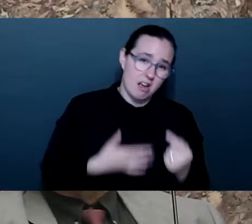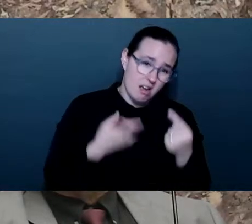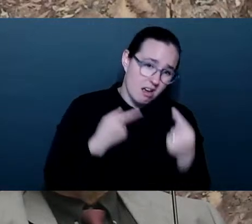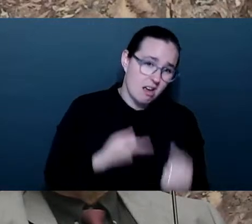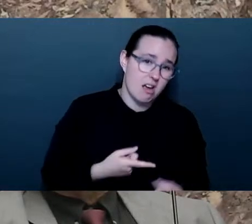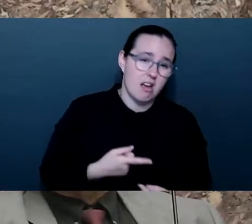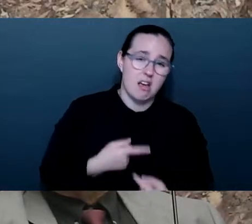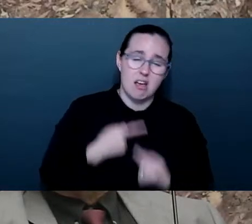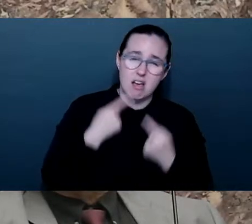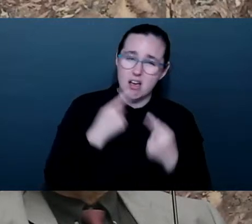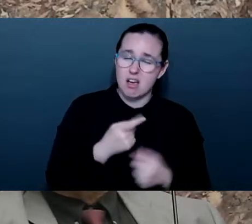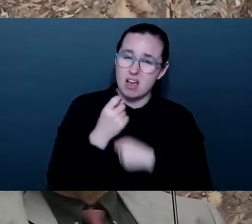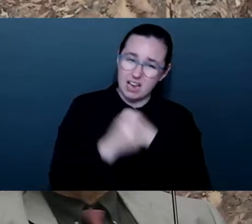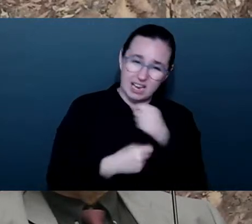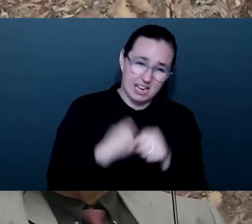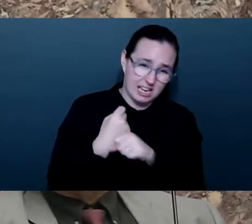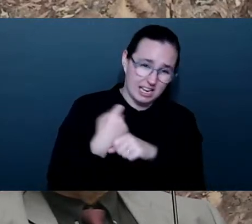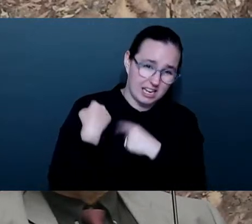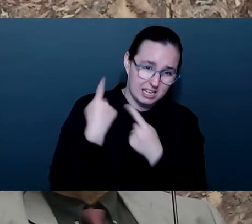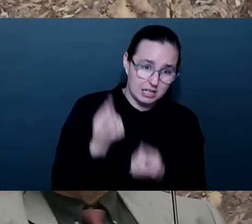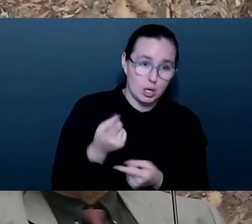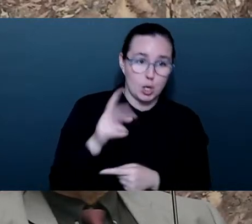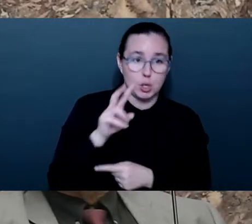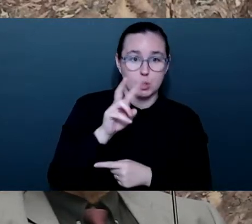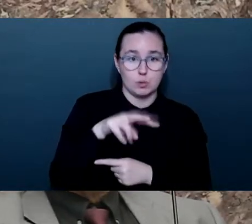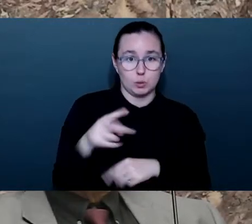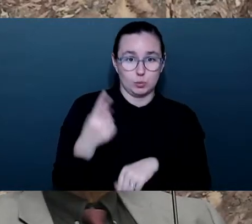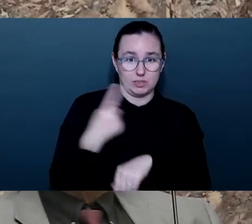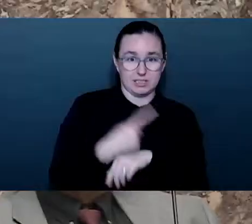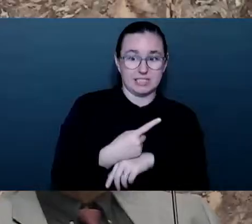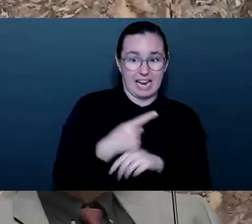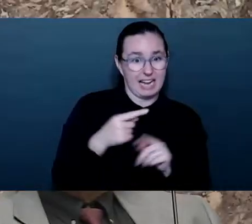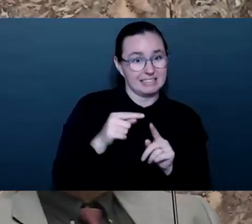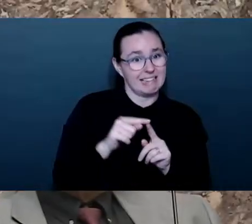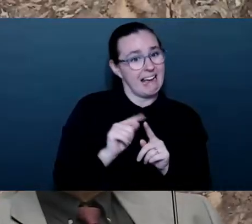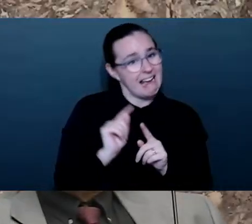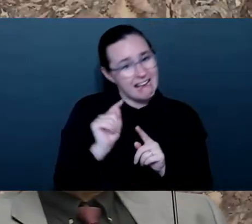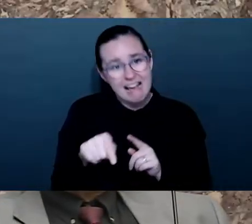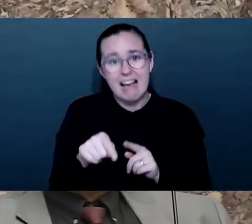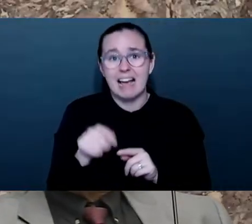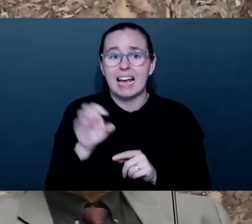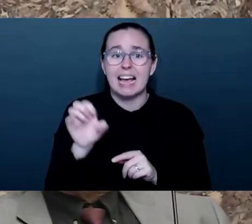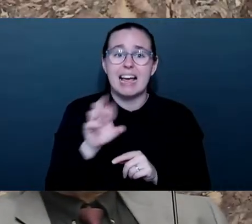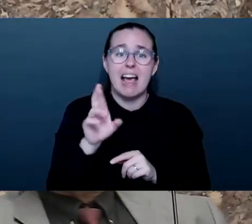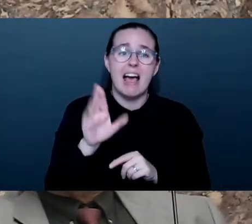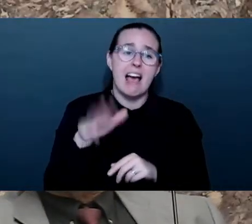and difficulty breathing, a CT scan in Terrace was finally arranged.